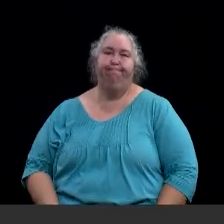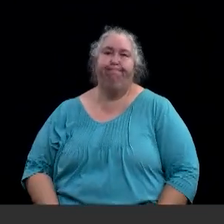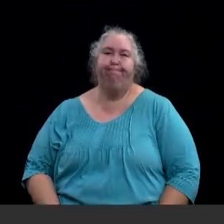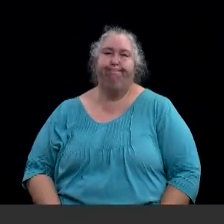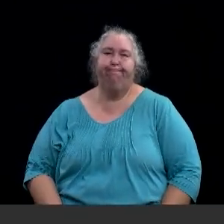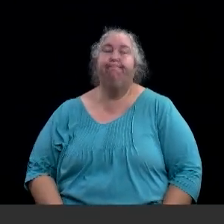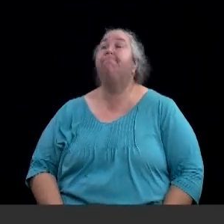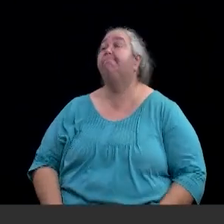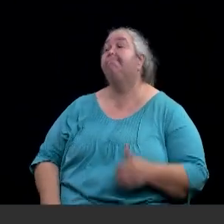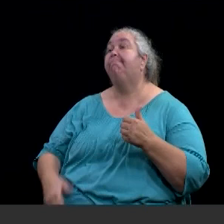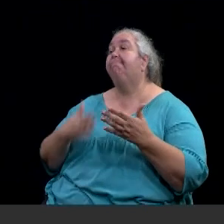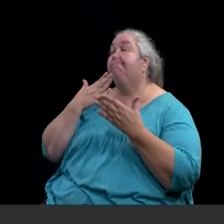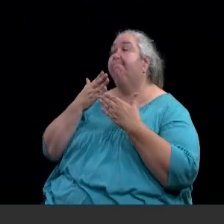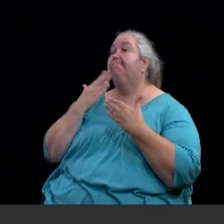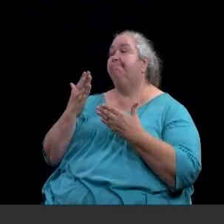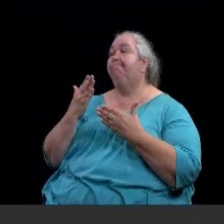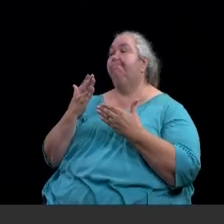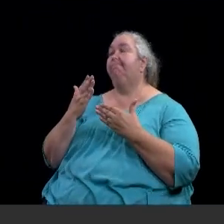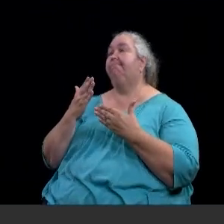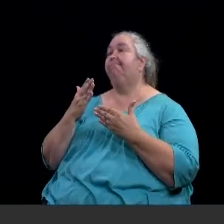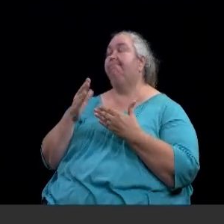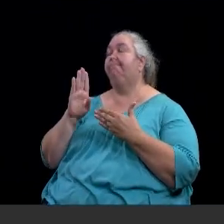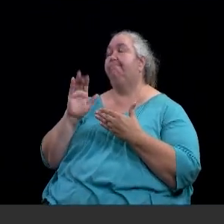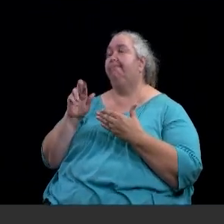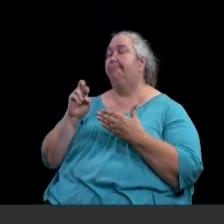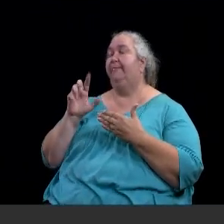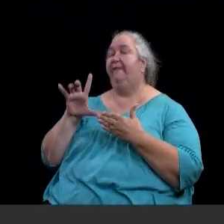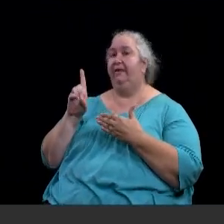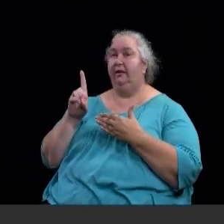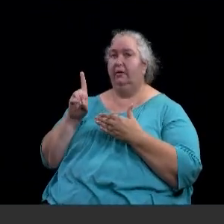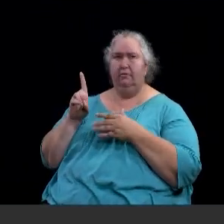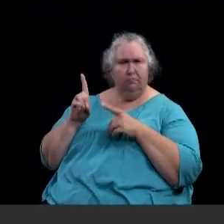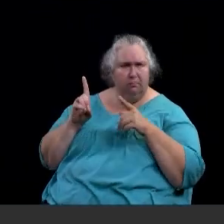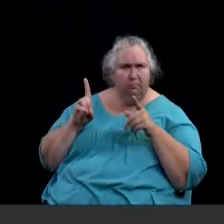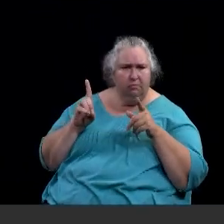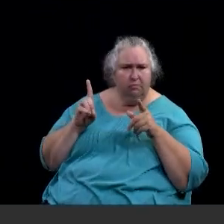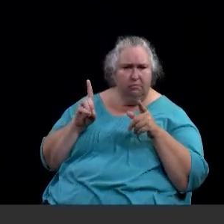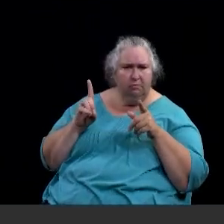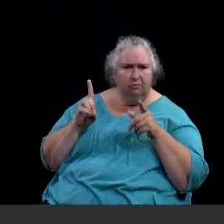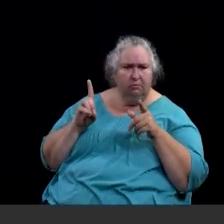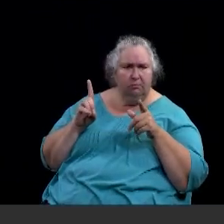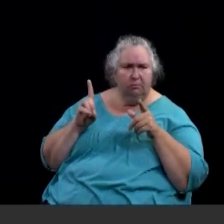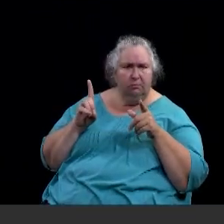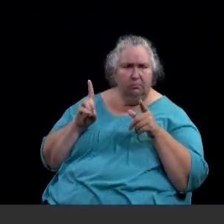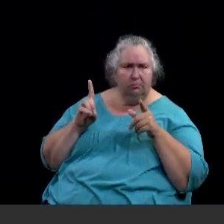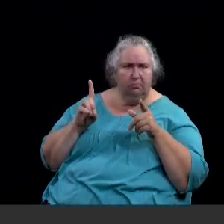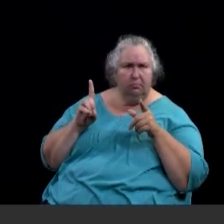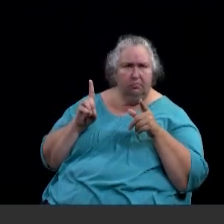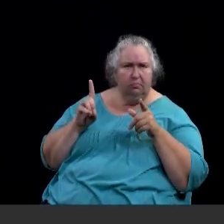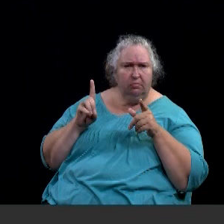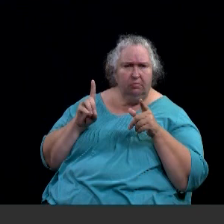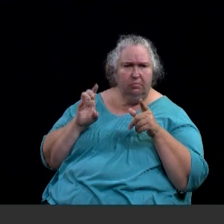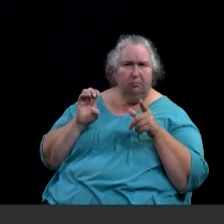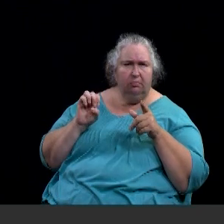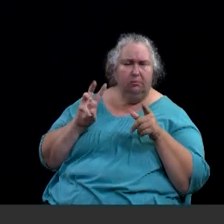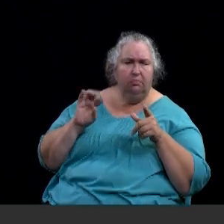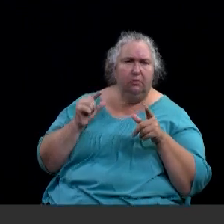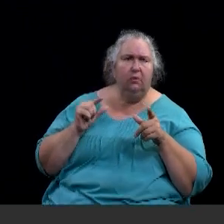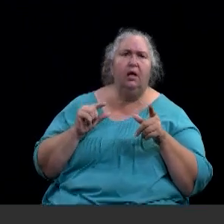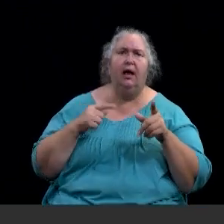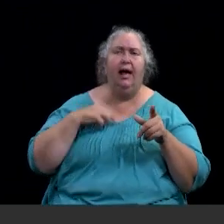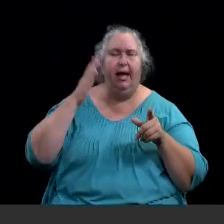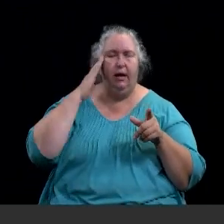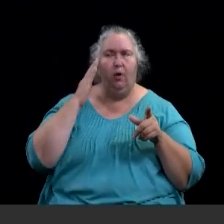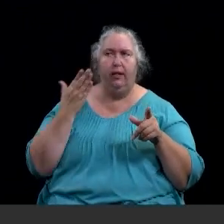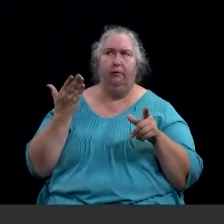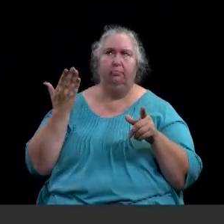Bearfield. Councilmember Young? Yes, I know that a little while ago we removed tax foreclosed